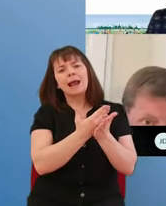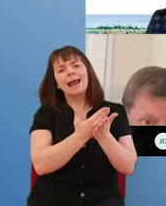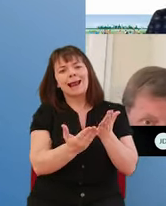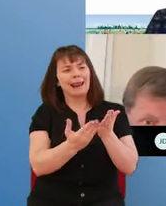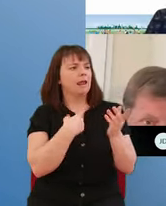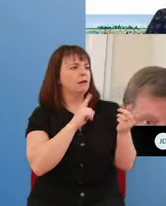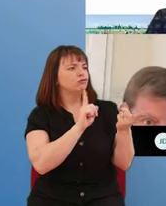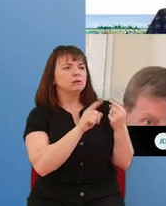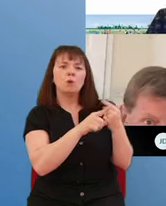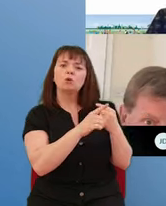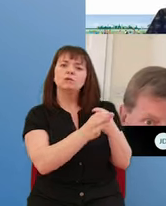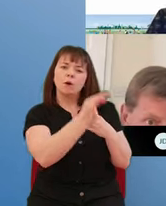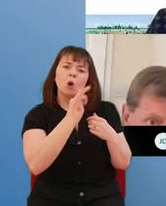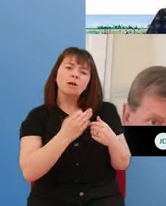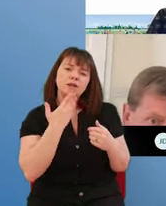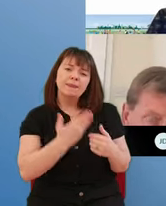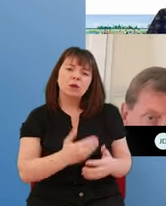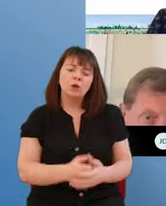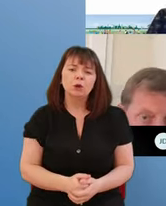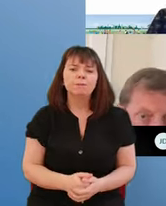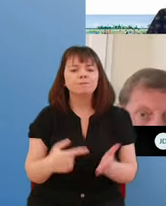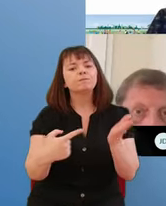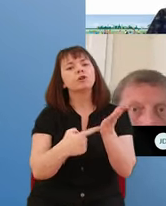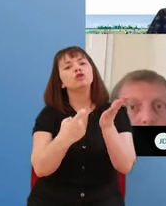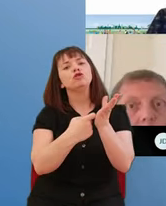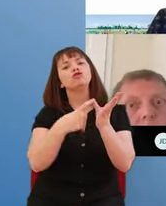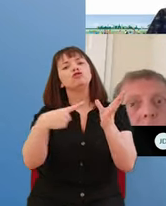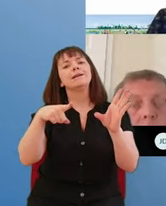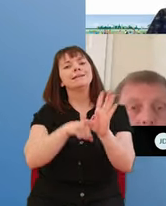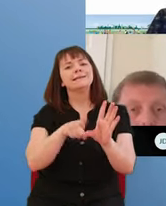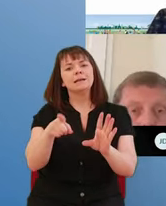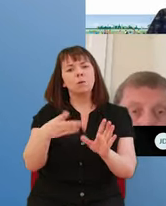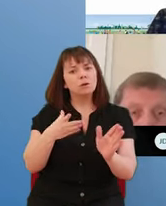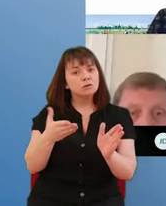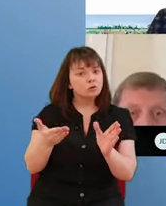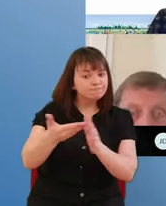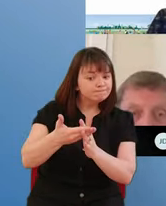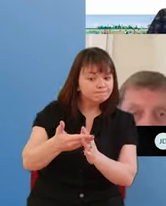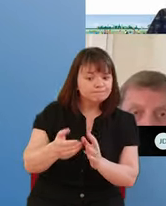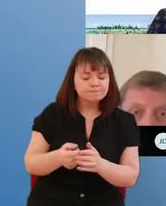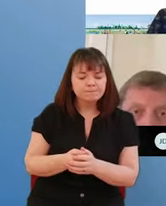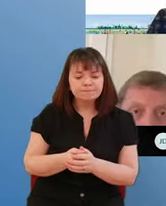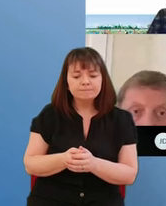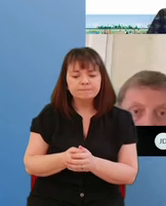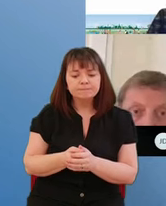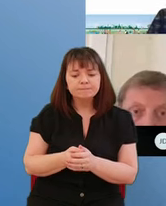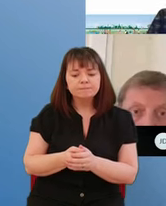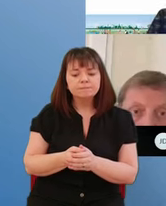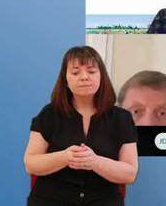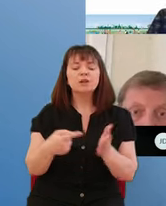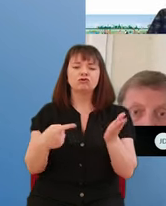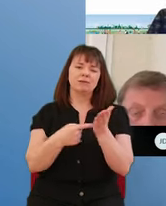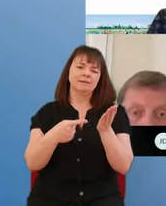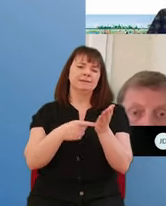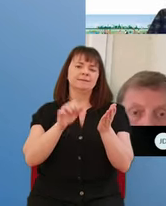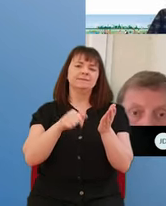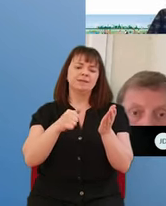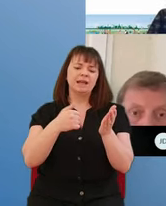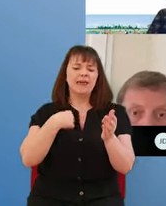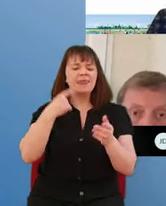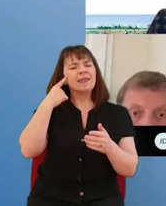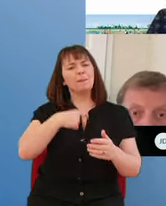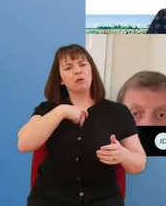clinical directors, and certainly what the asks are of the PCNs in kind of addressing health inequalities, that this is absolutely part of that. So those